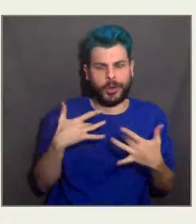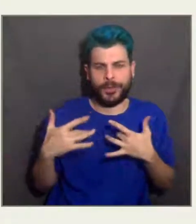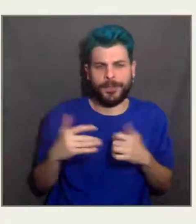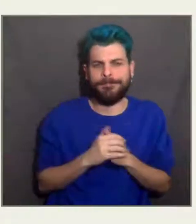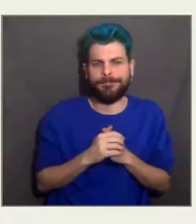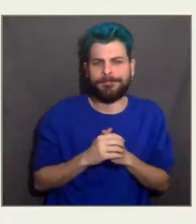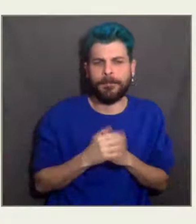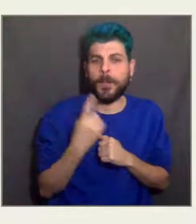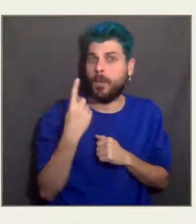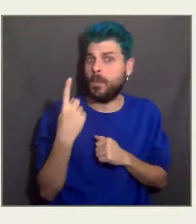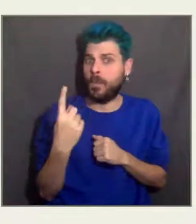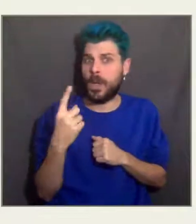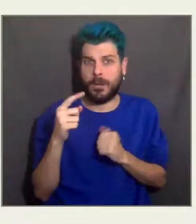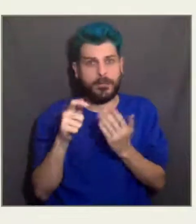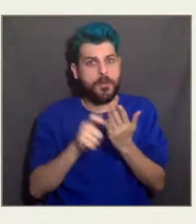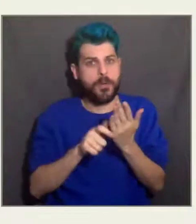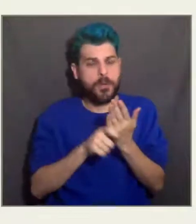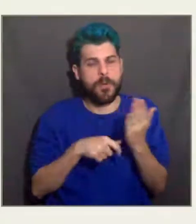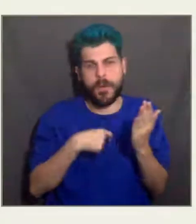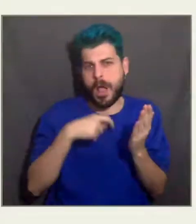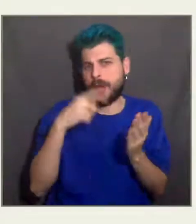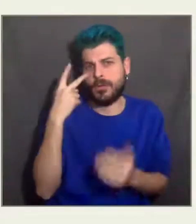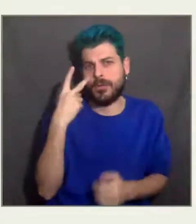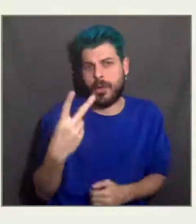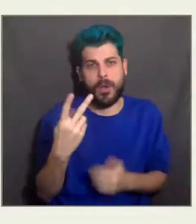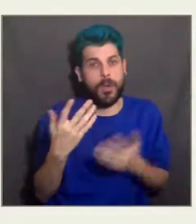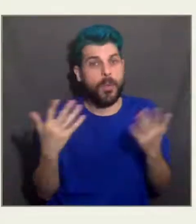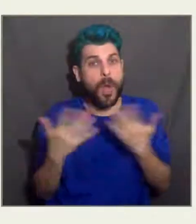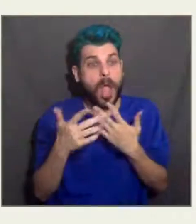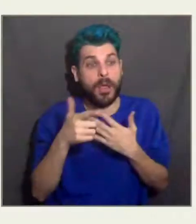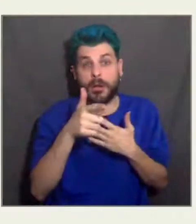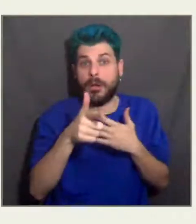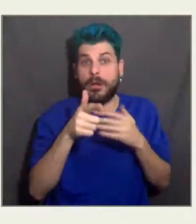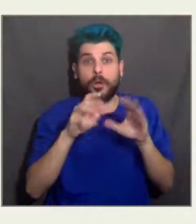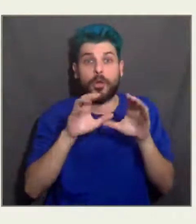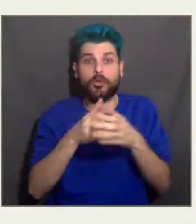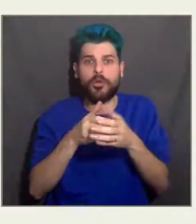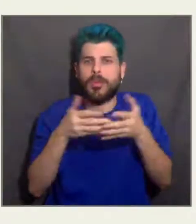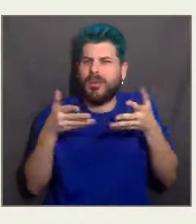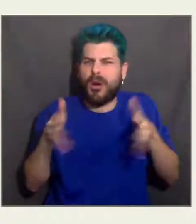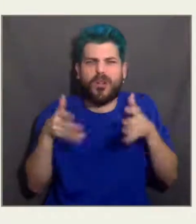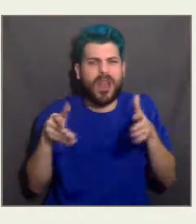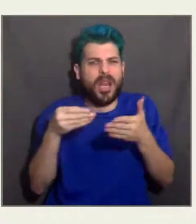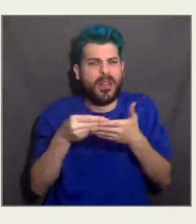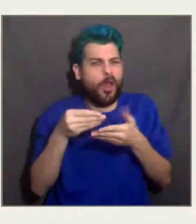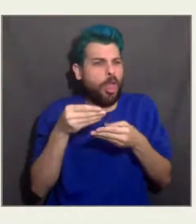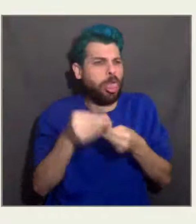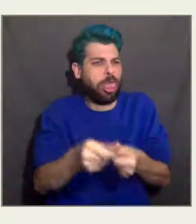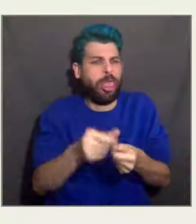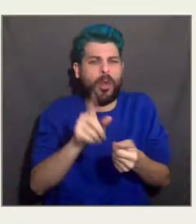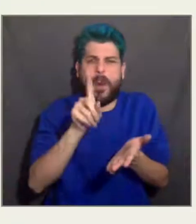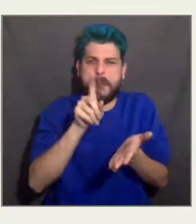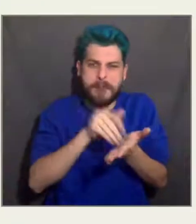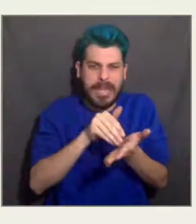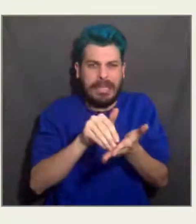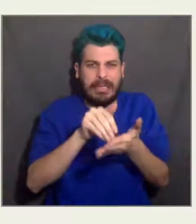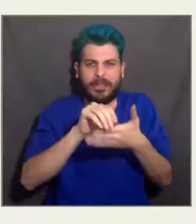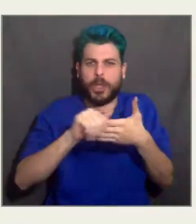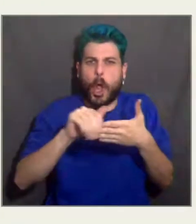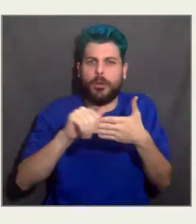article where they had spent over $1 million on ads talking about their positions on things.